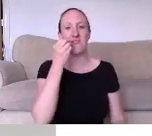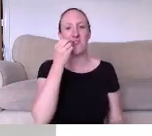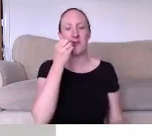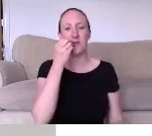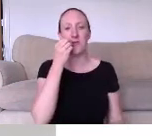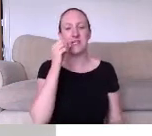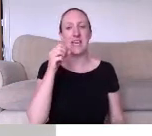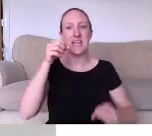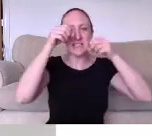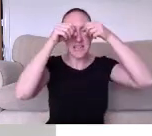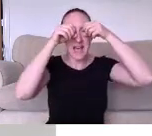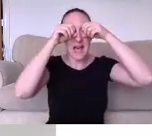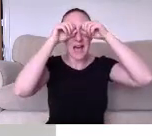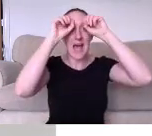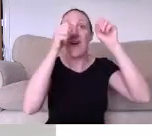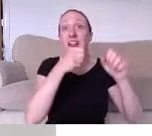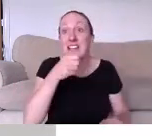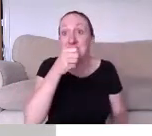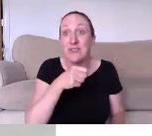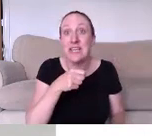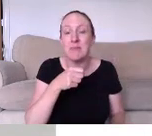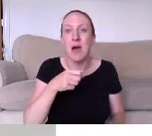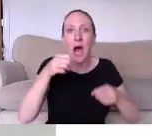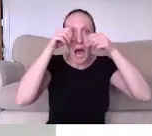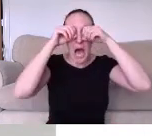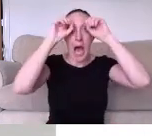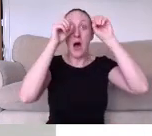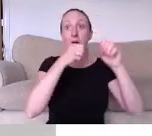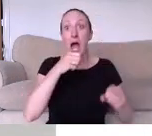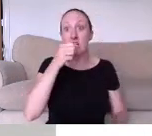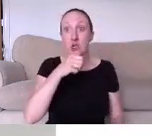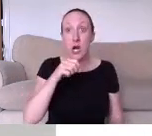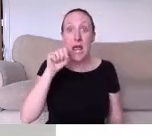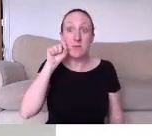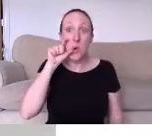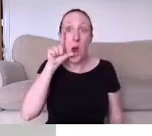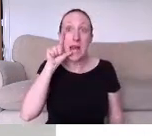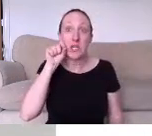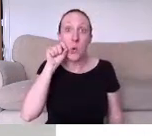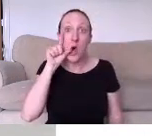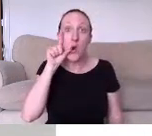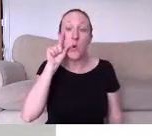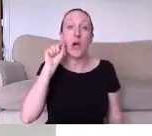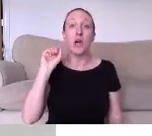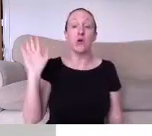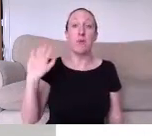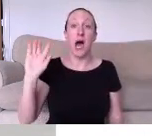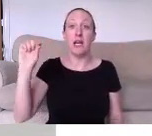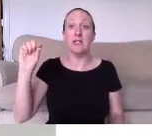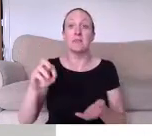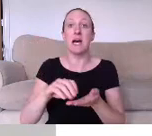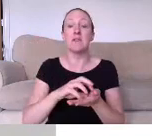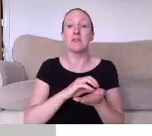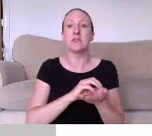favourite food is owl ice cream." "Owl ice cream, twinto!